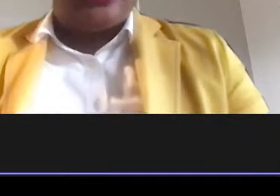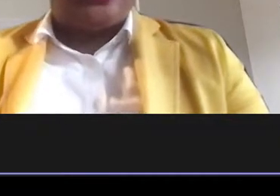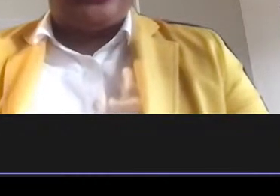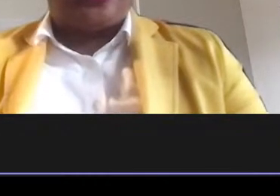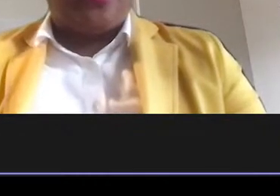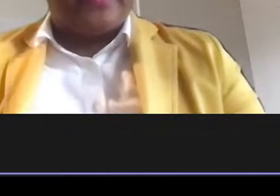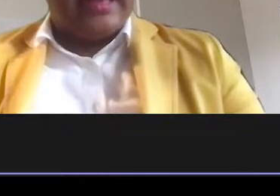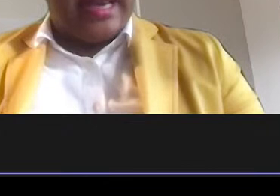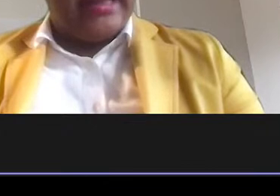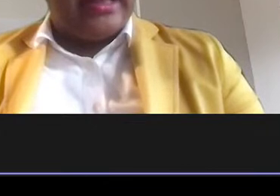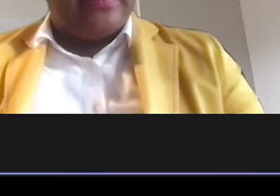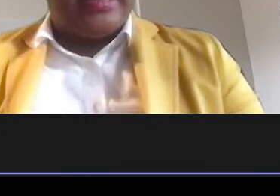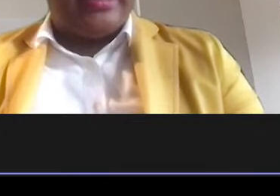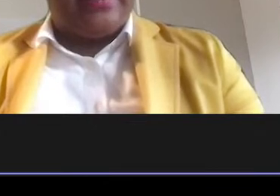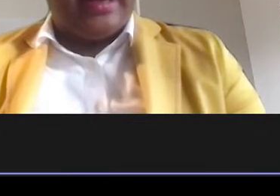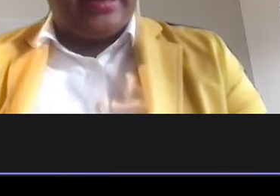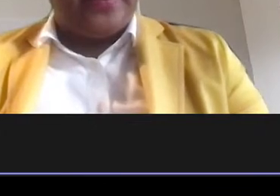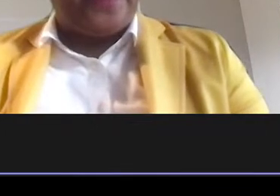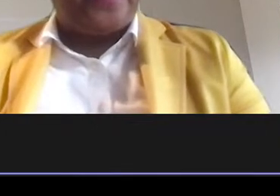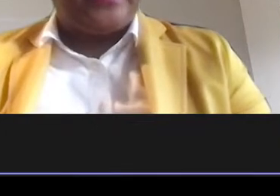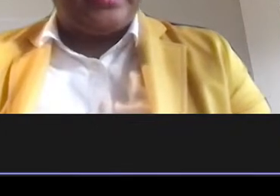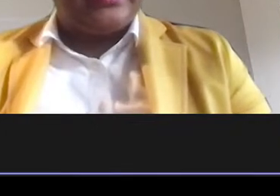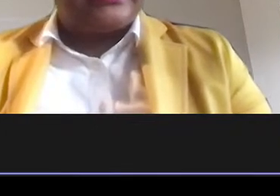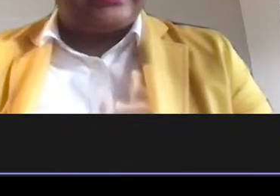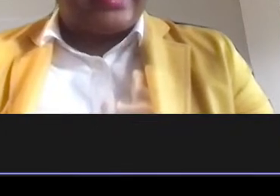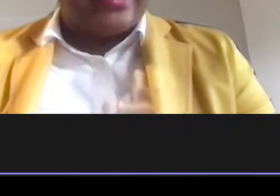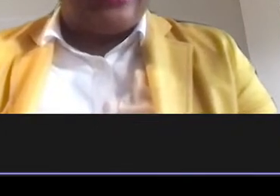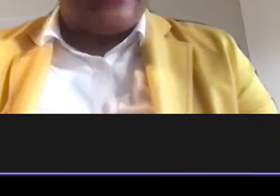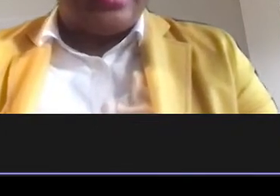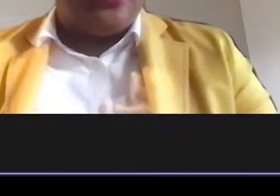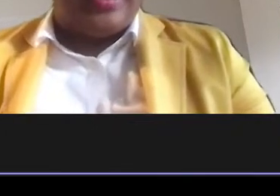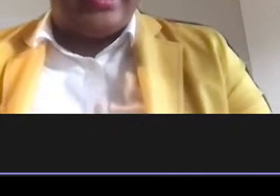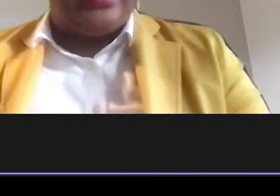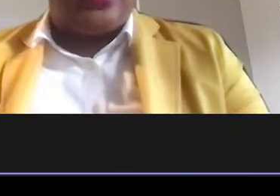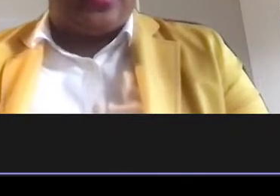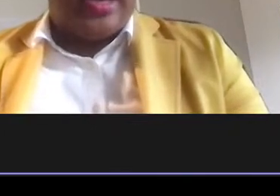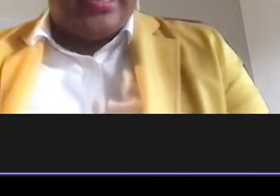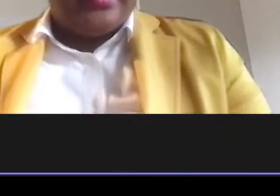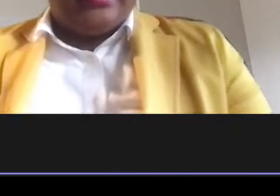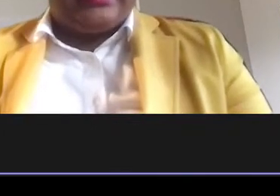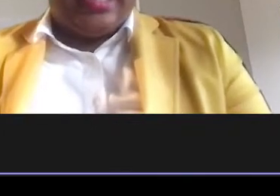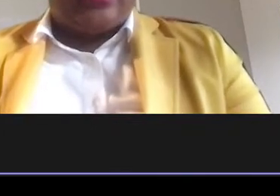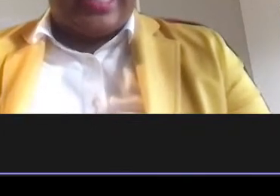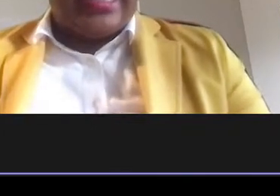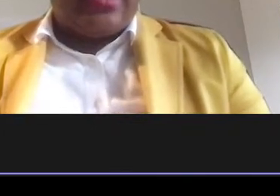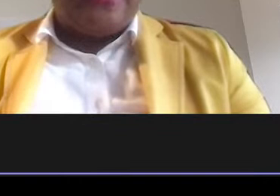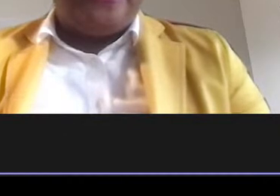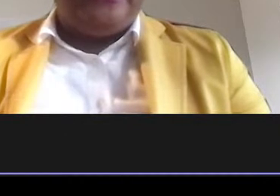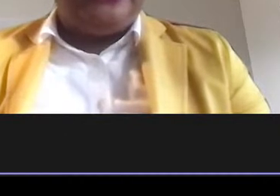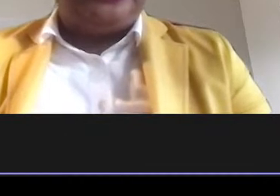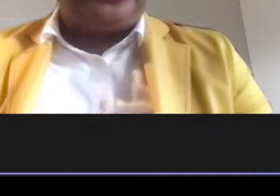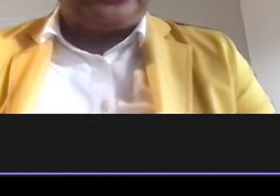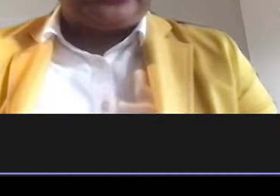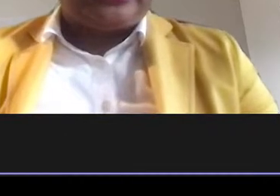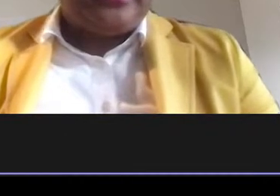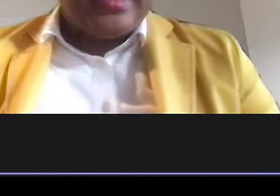response to the COVID-19 pandemic. Sihlalo namalunga endlu, siyakucela